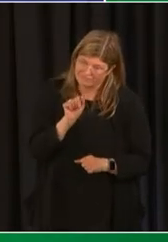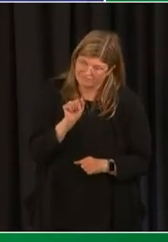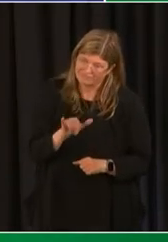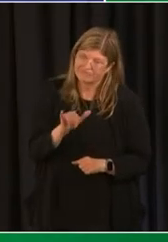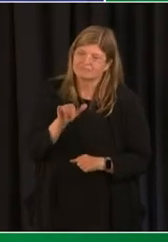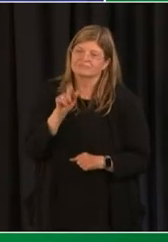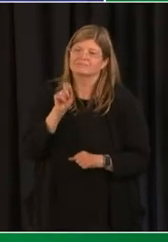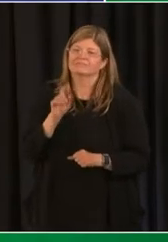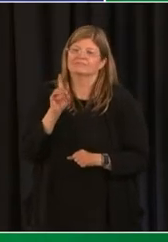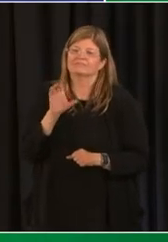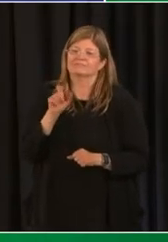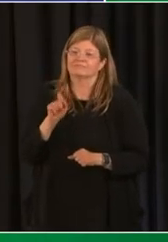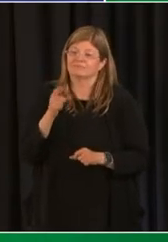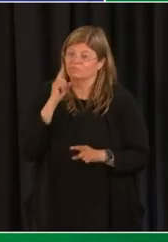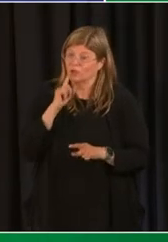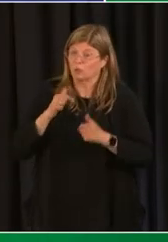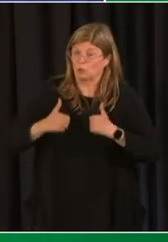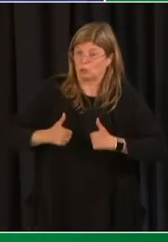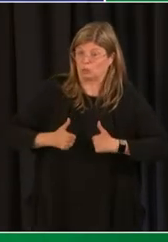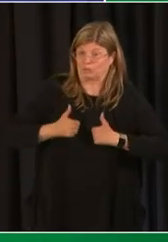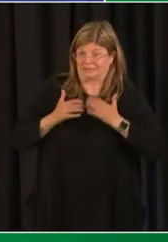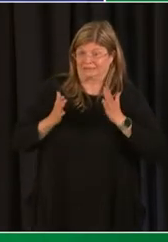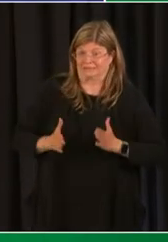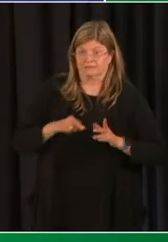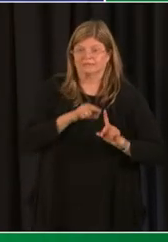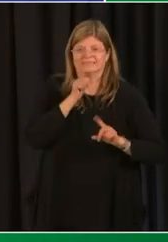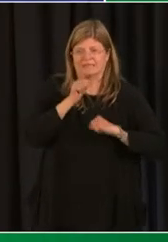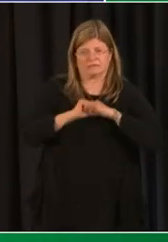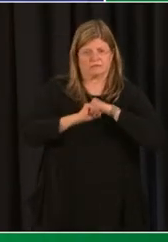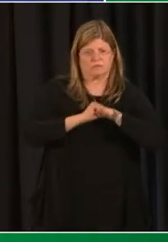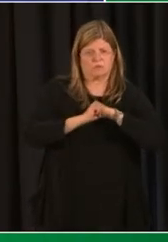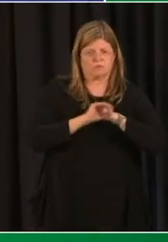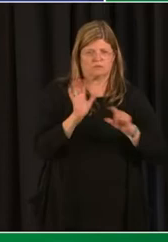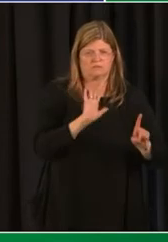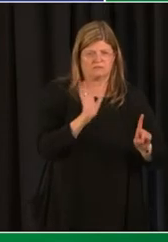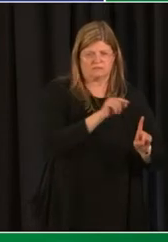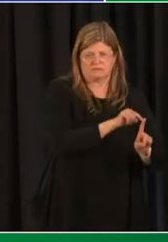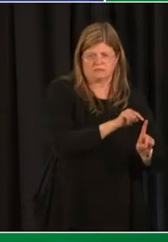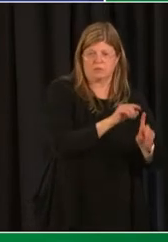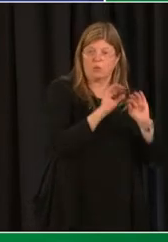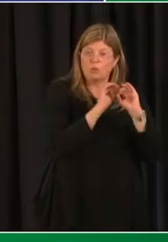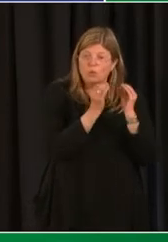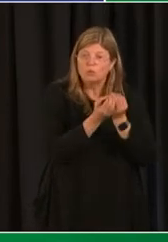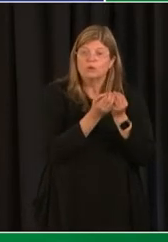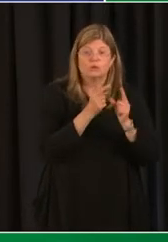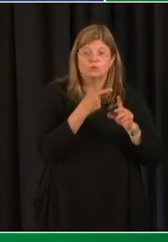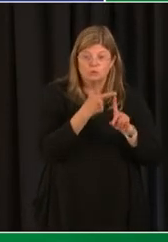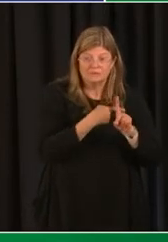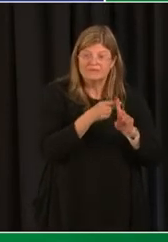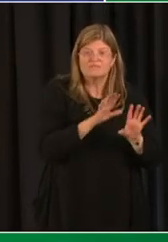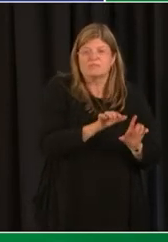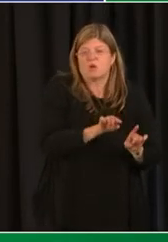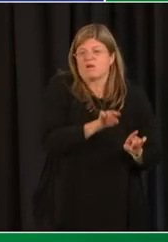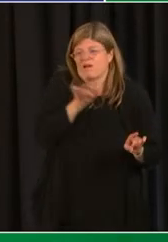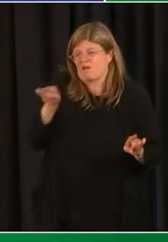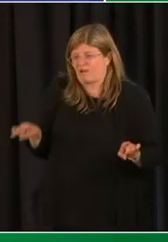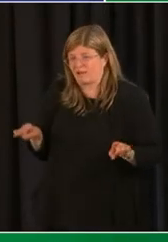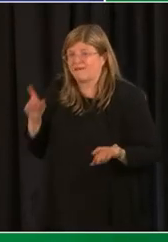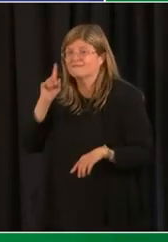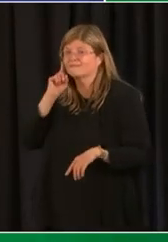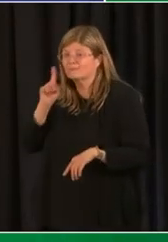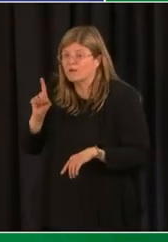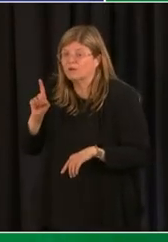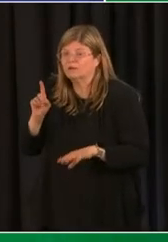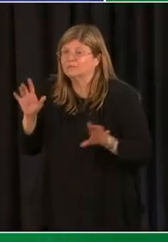residential, not commercial or one's organizational rent. And so there are limits based on what's in